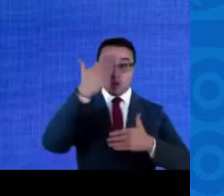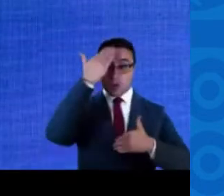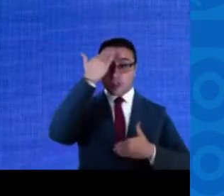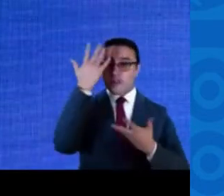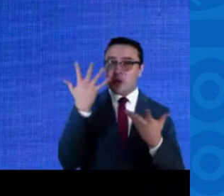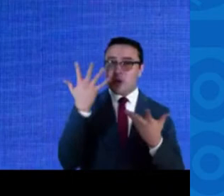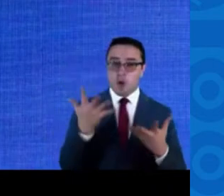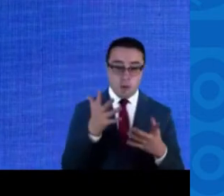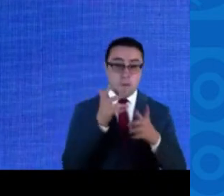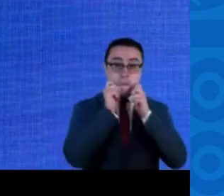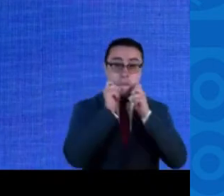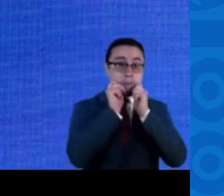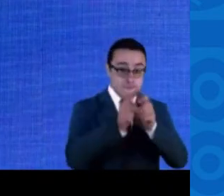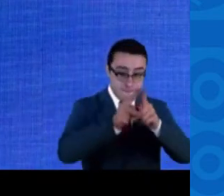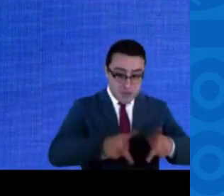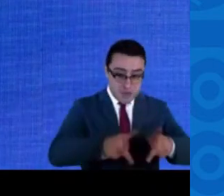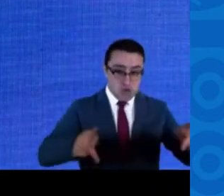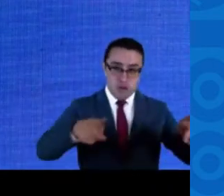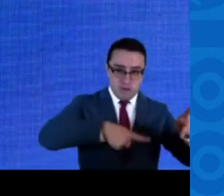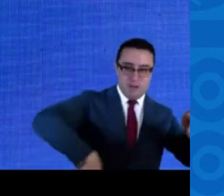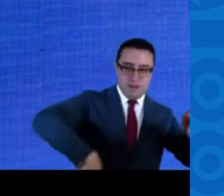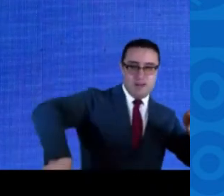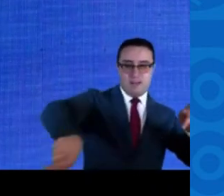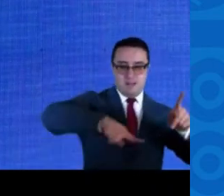fact that when we are